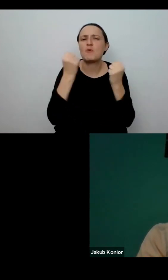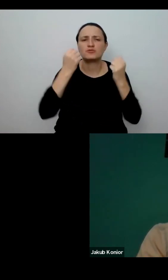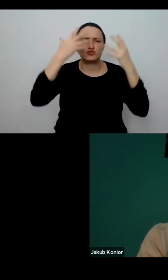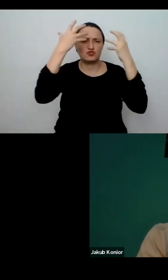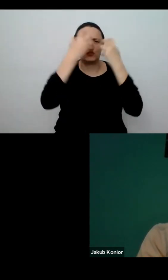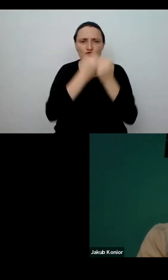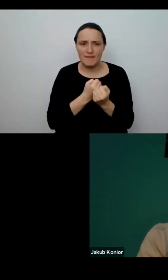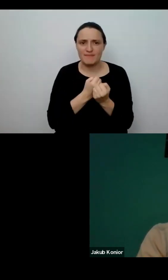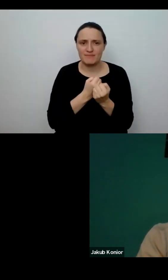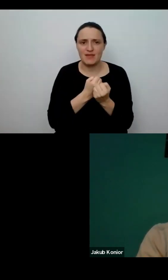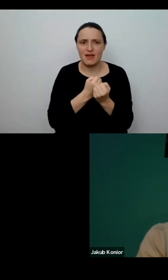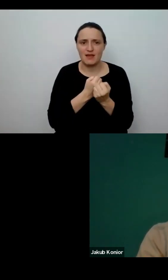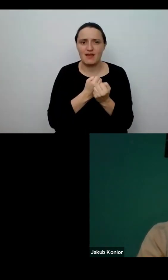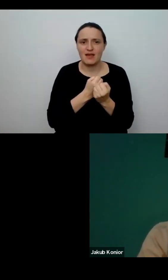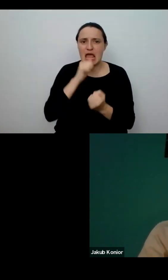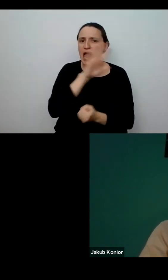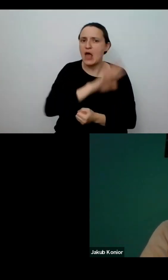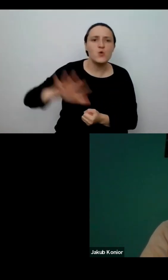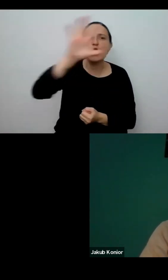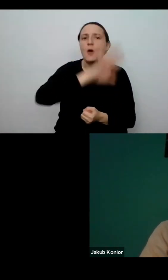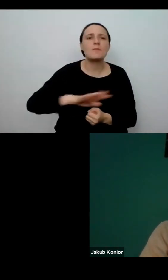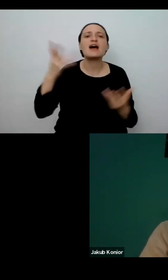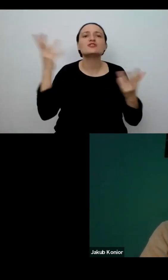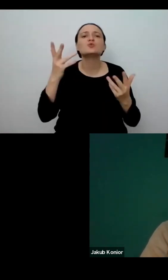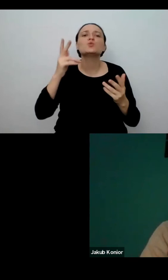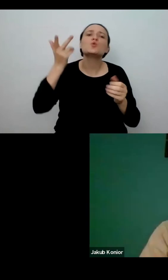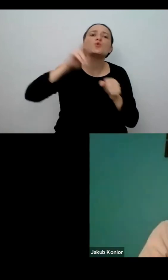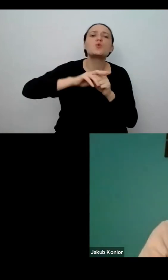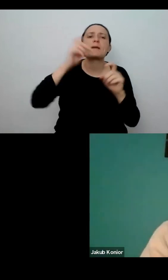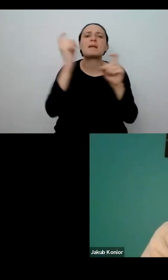So we are waiting for answers.